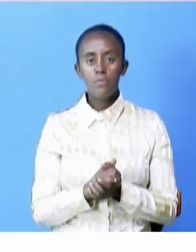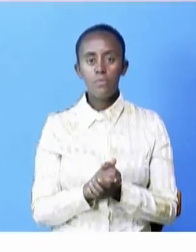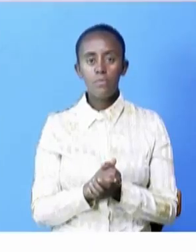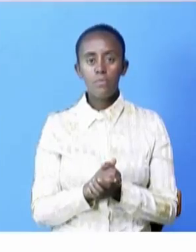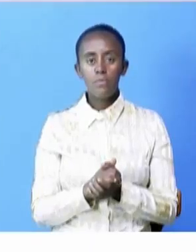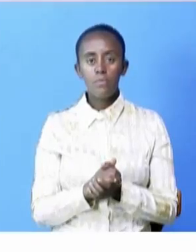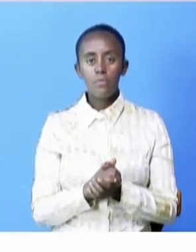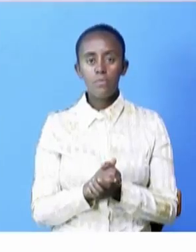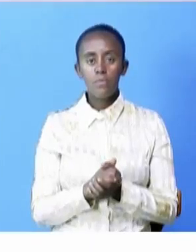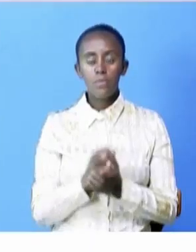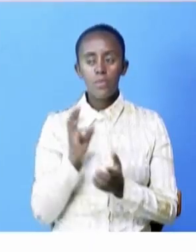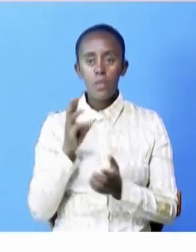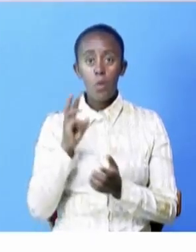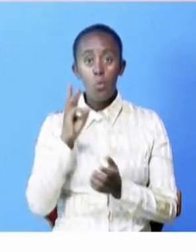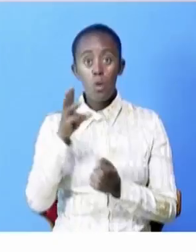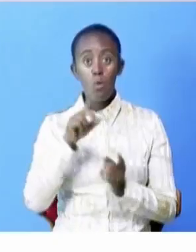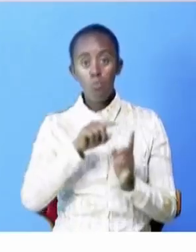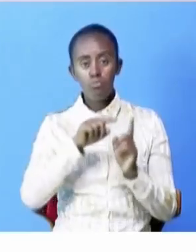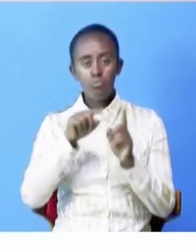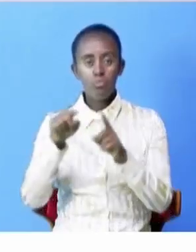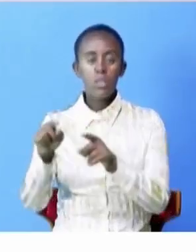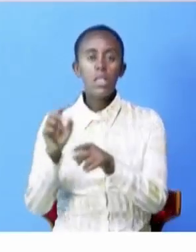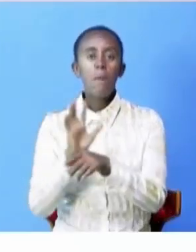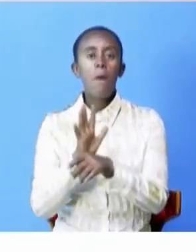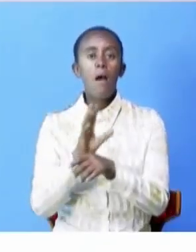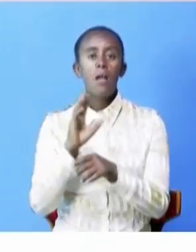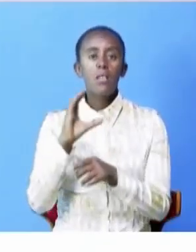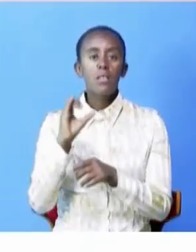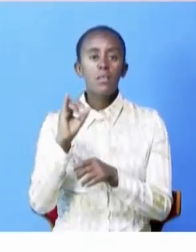to the cinema.